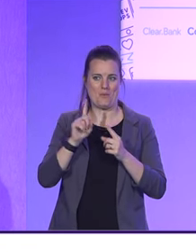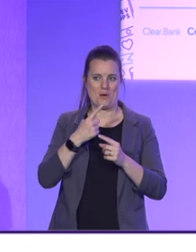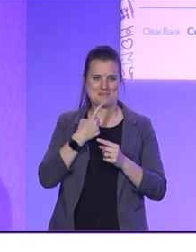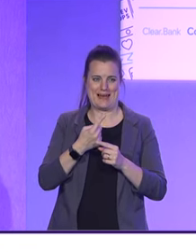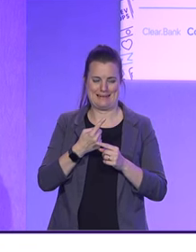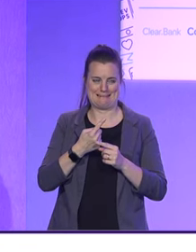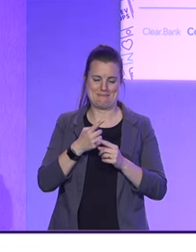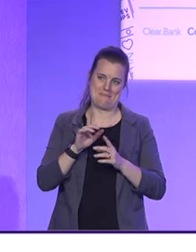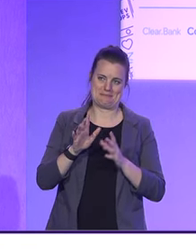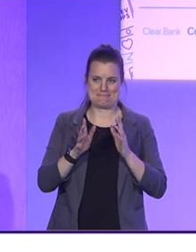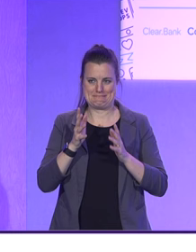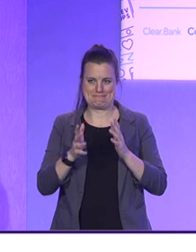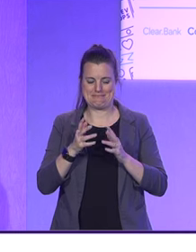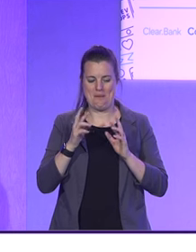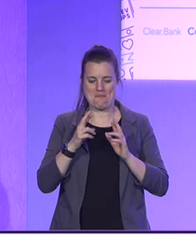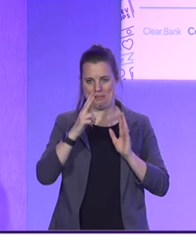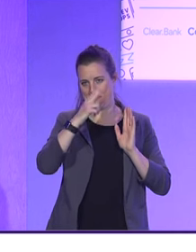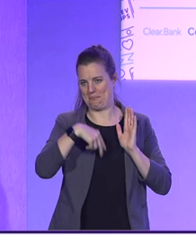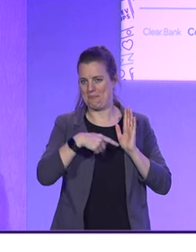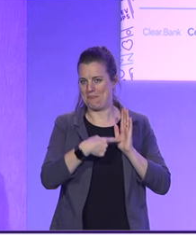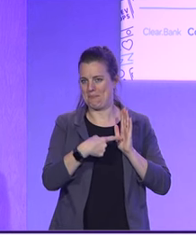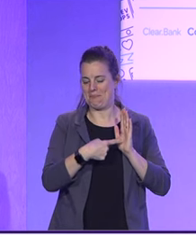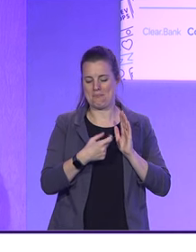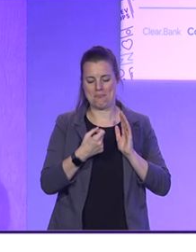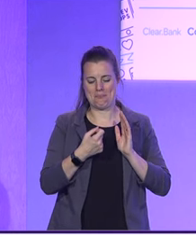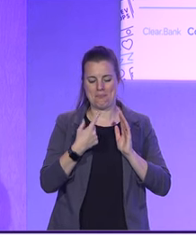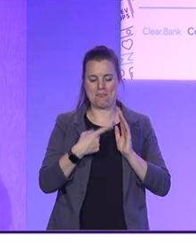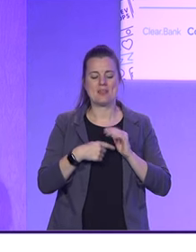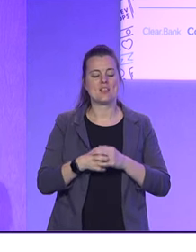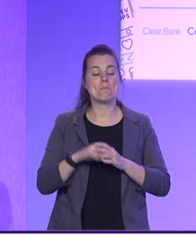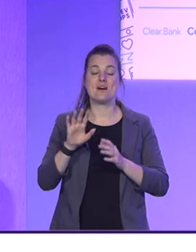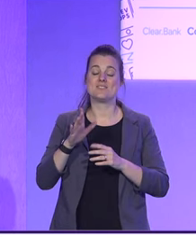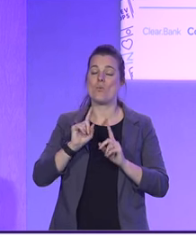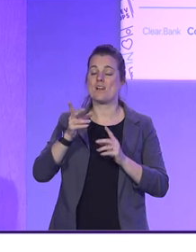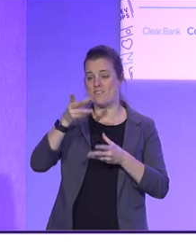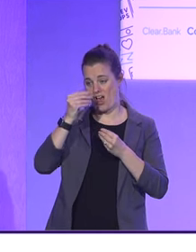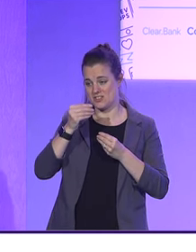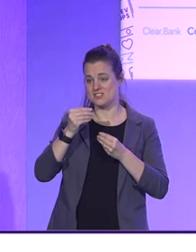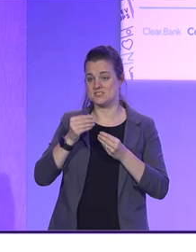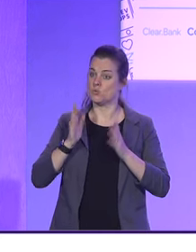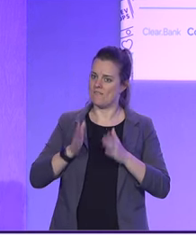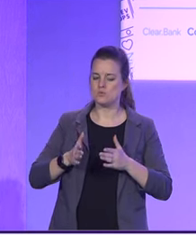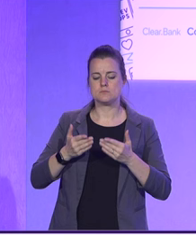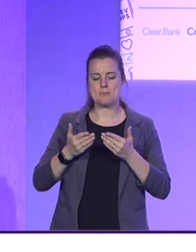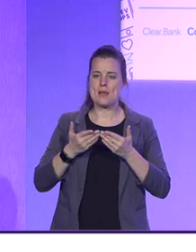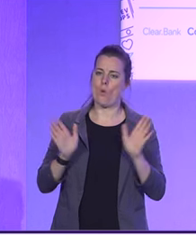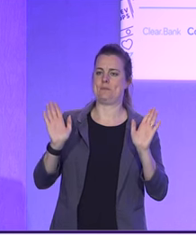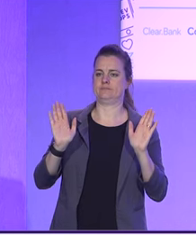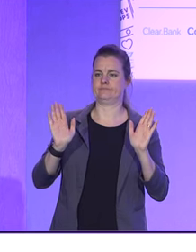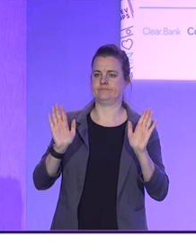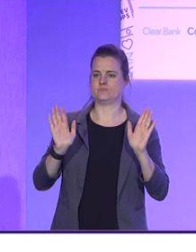times not, but I think it's important to know. So the first thing is to be open. So what means to be